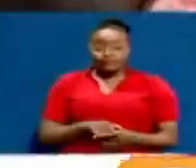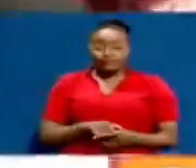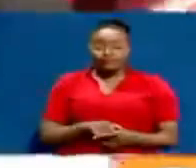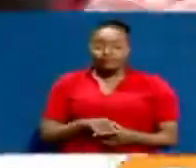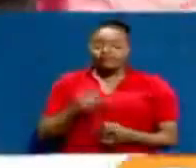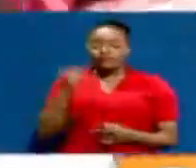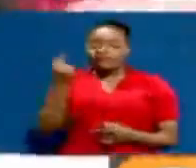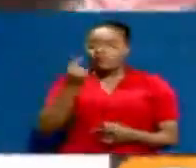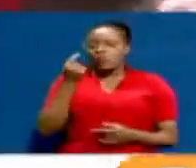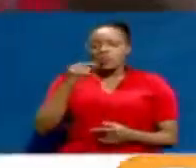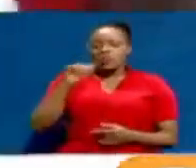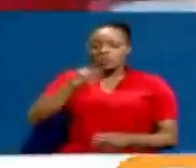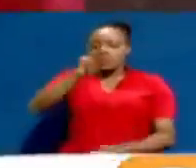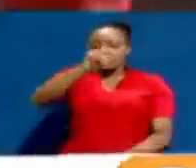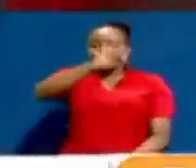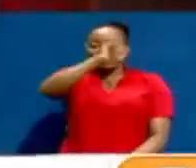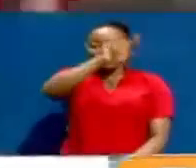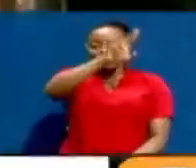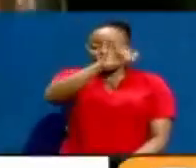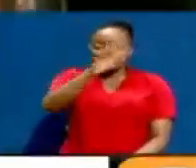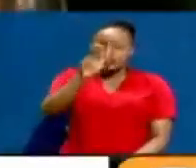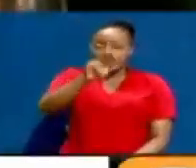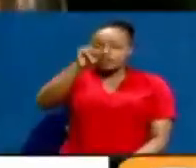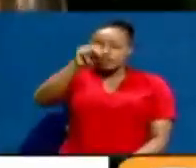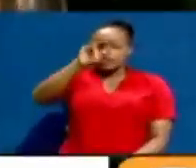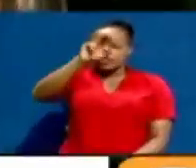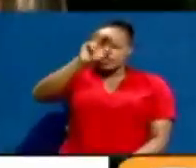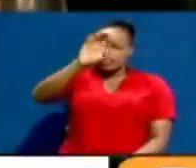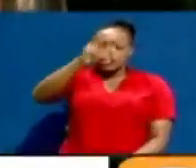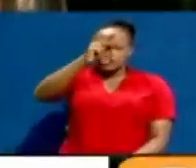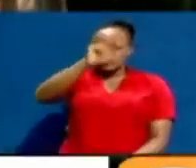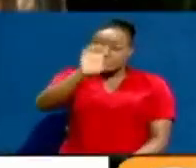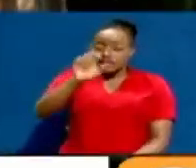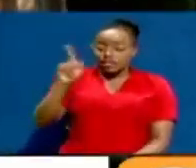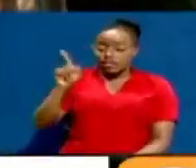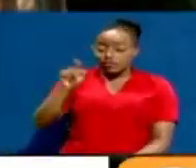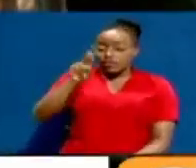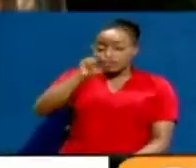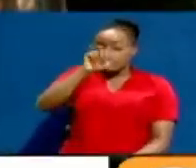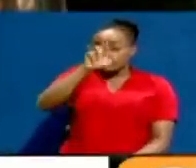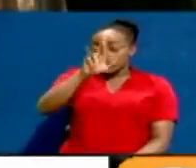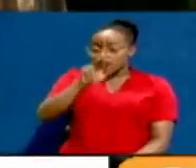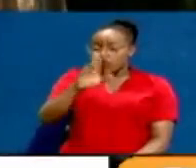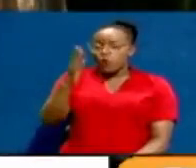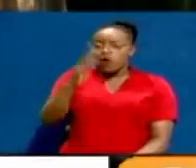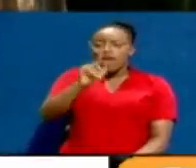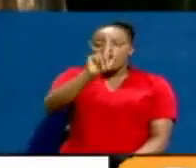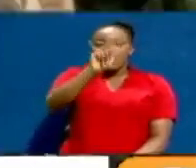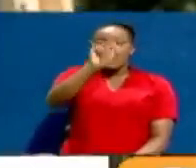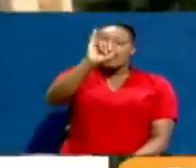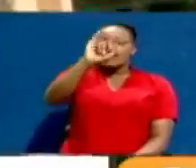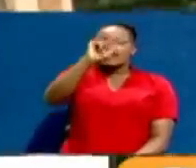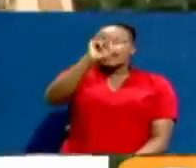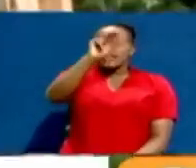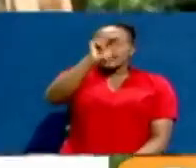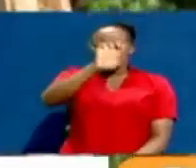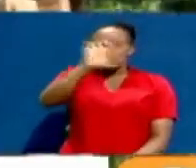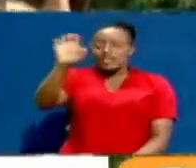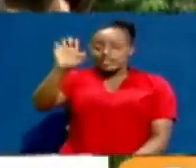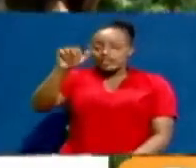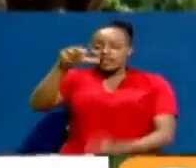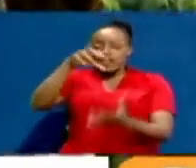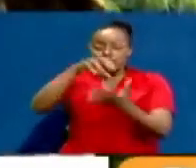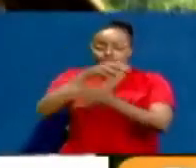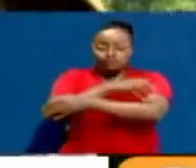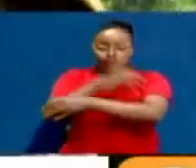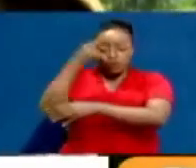Only heard at this Njuri Njeke shrine. This is Njuru, Tigania East constituency, the seat of power